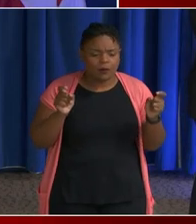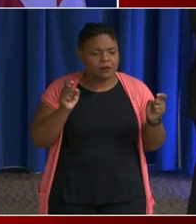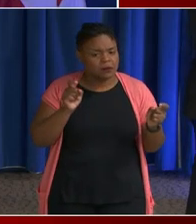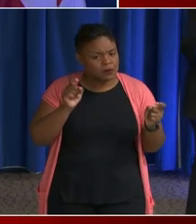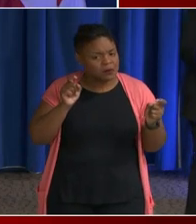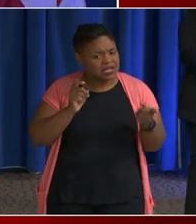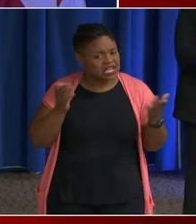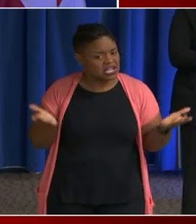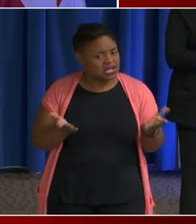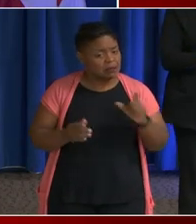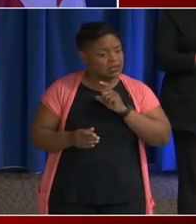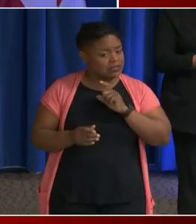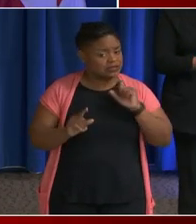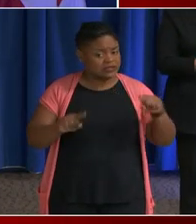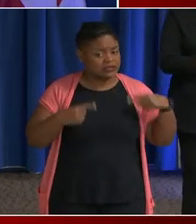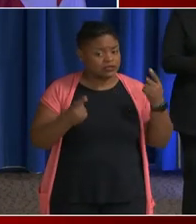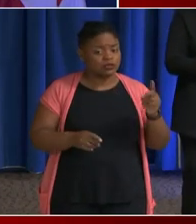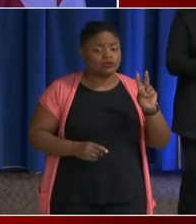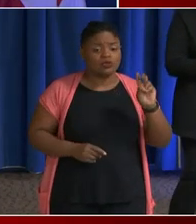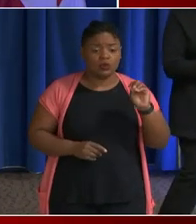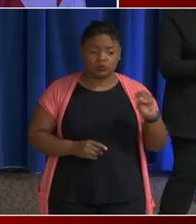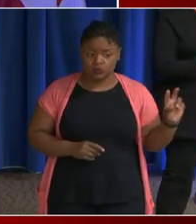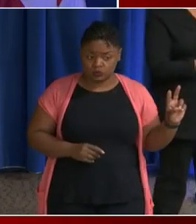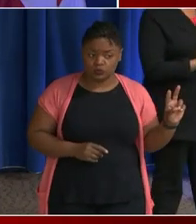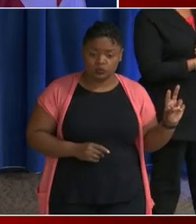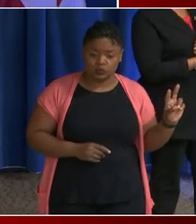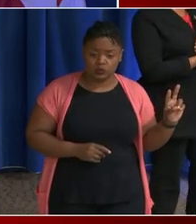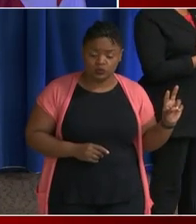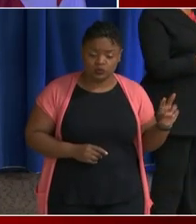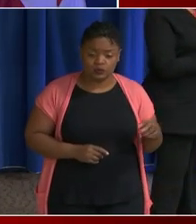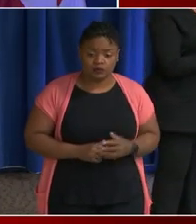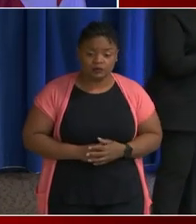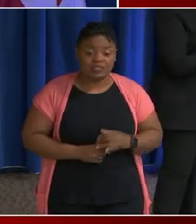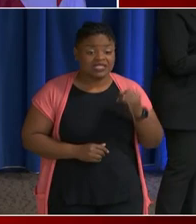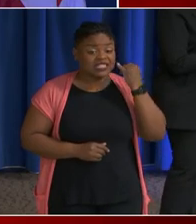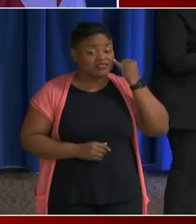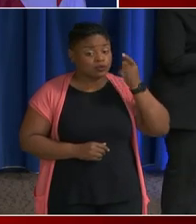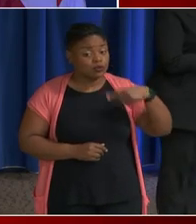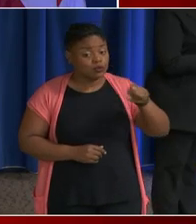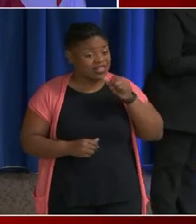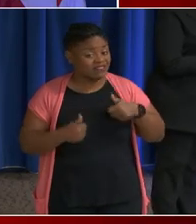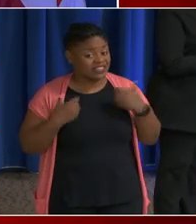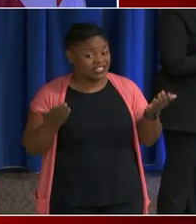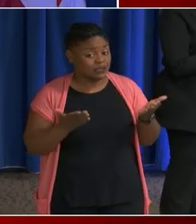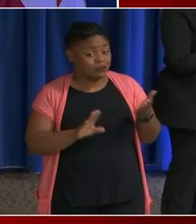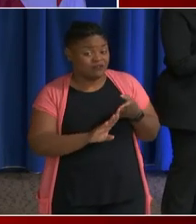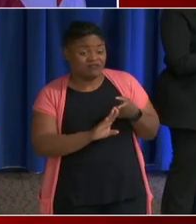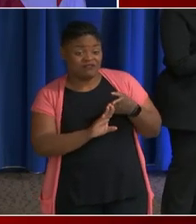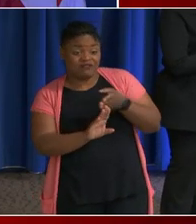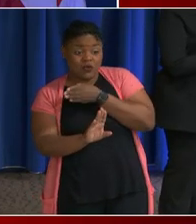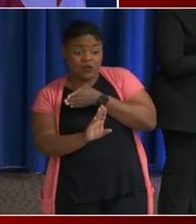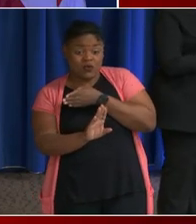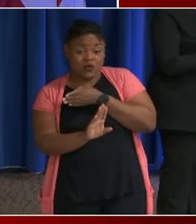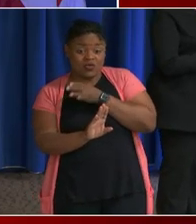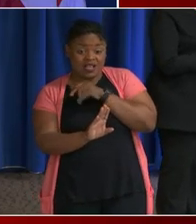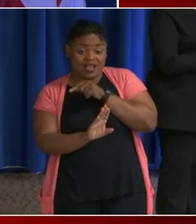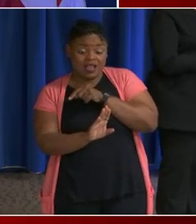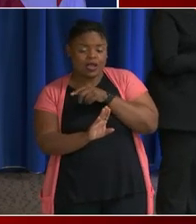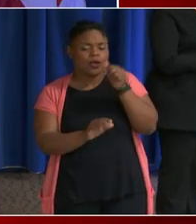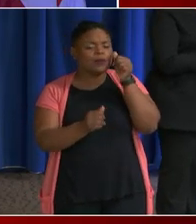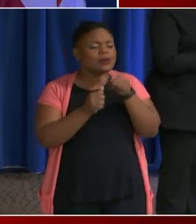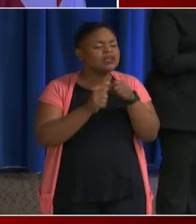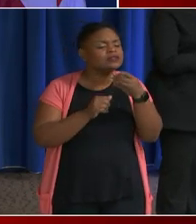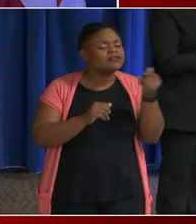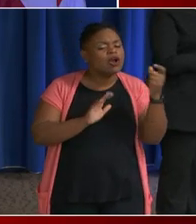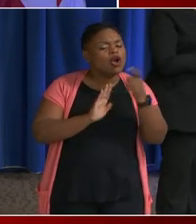D.C. since 2002. For those of you who were here prior to 2002, you'll remember a series of articles about the